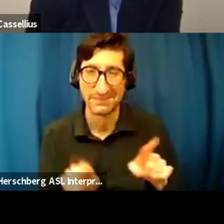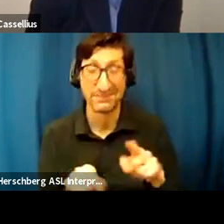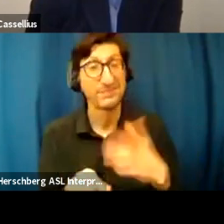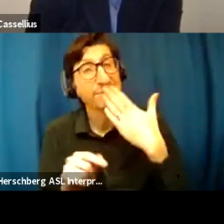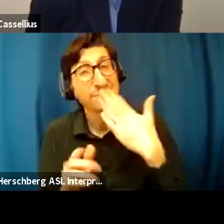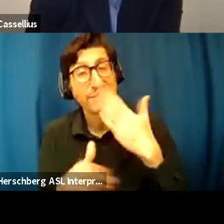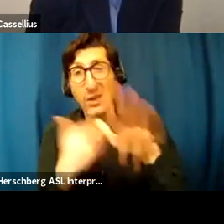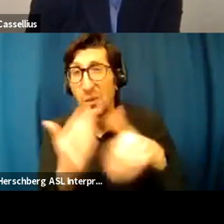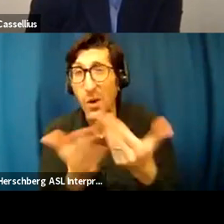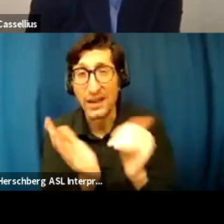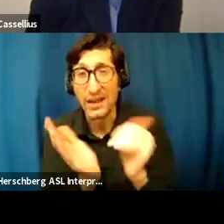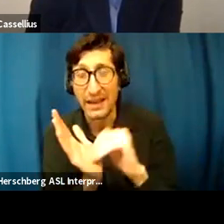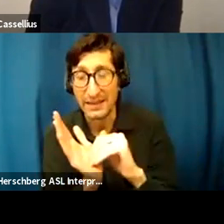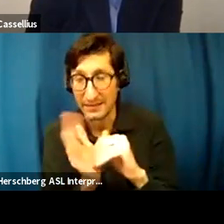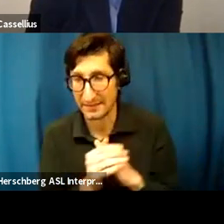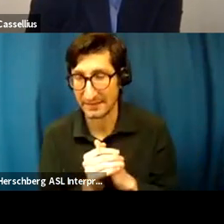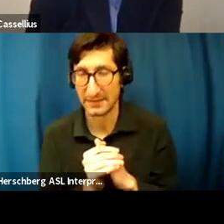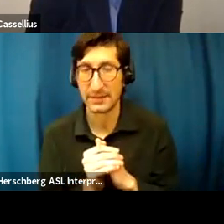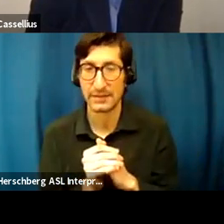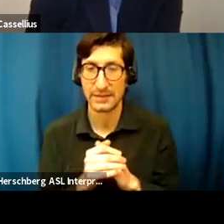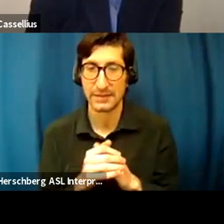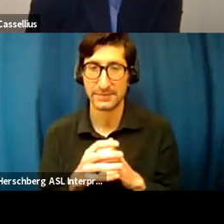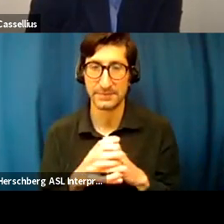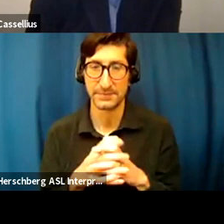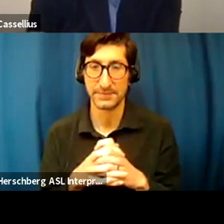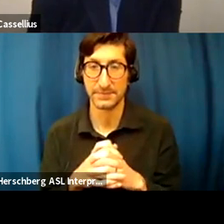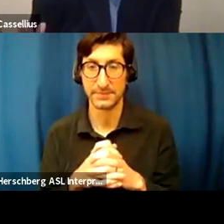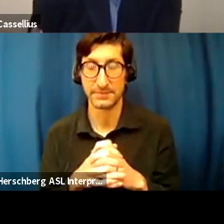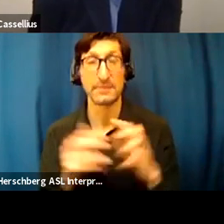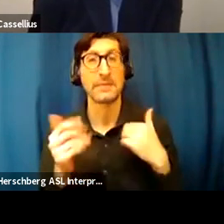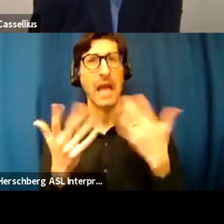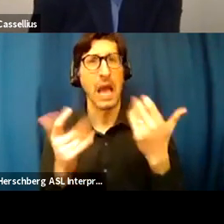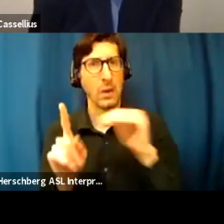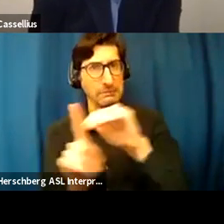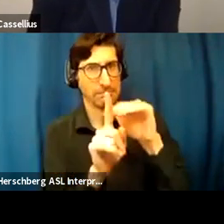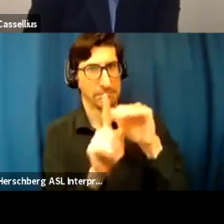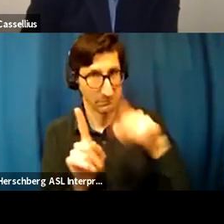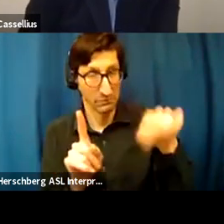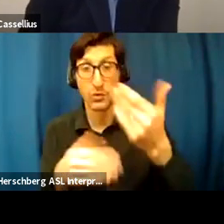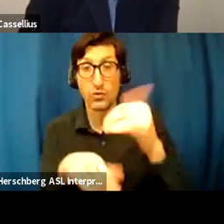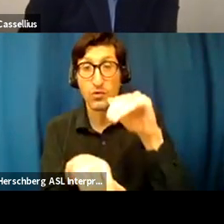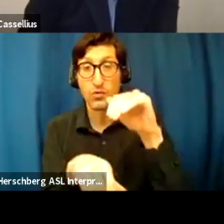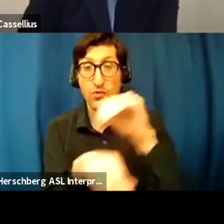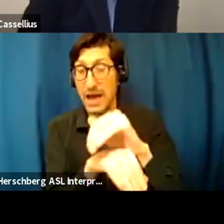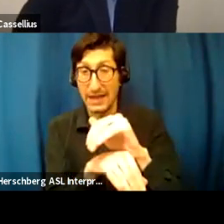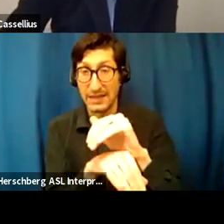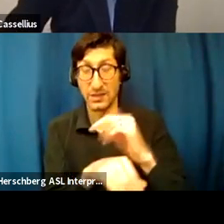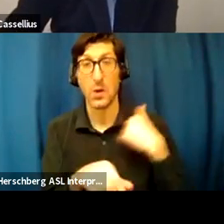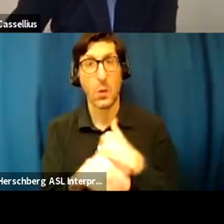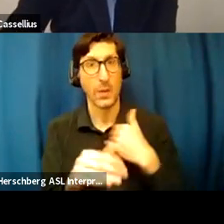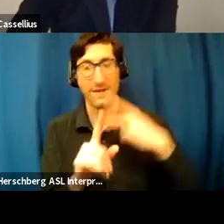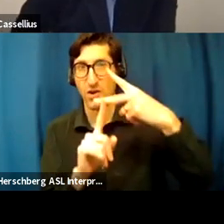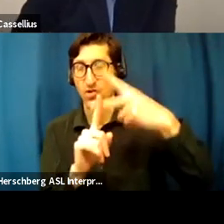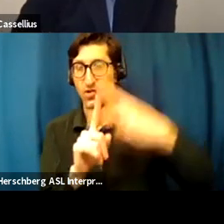again. I just want to remind everybody that tonight marks the beginning of a dynamic 2-month budget